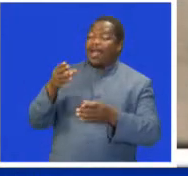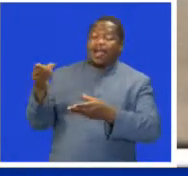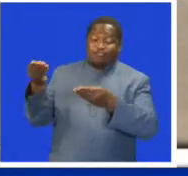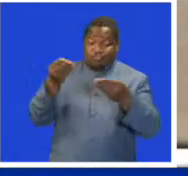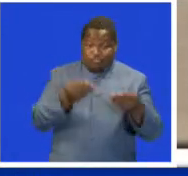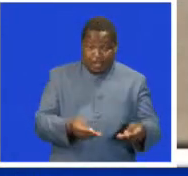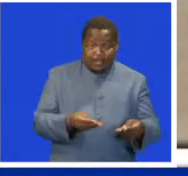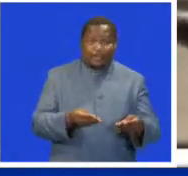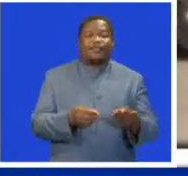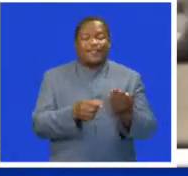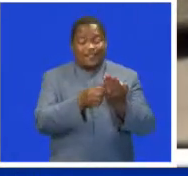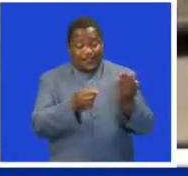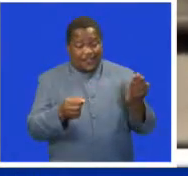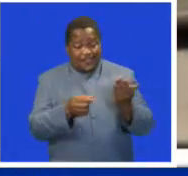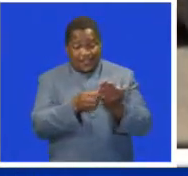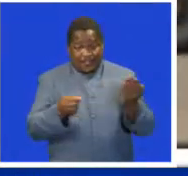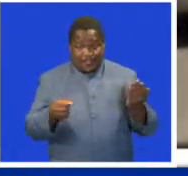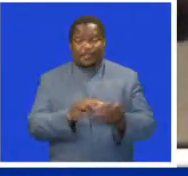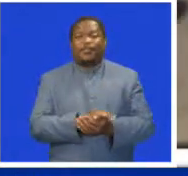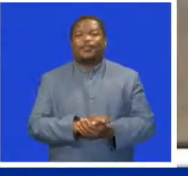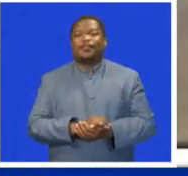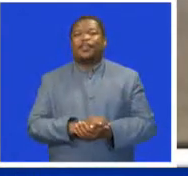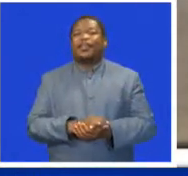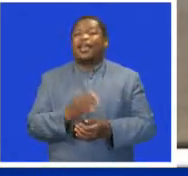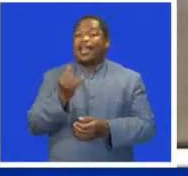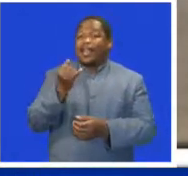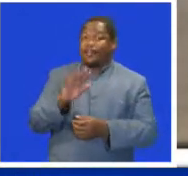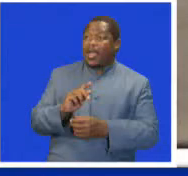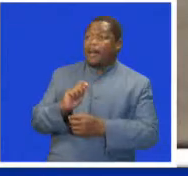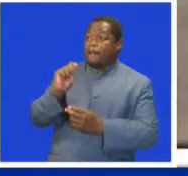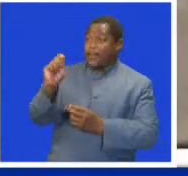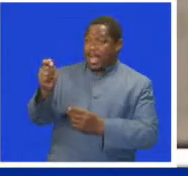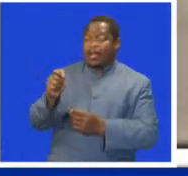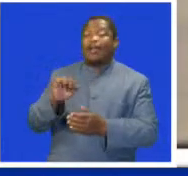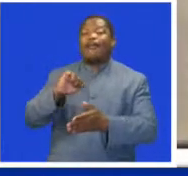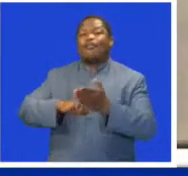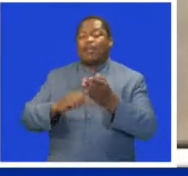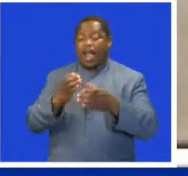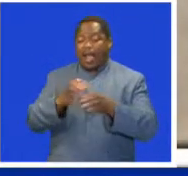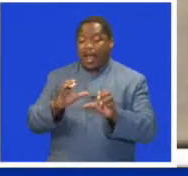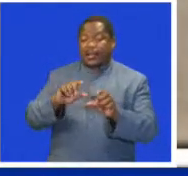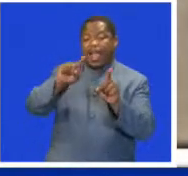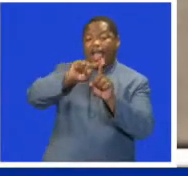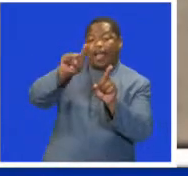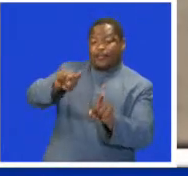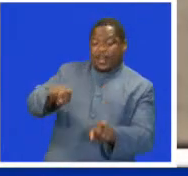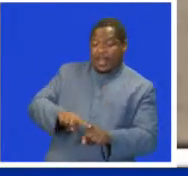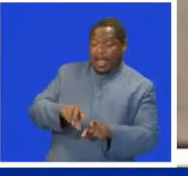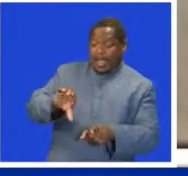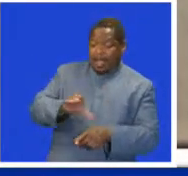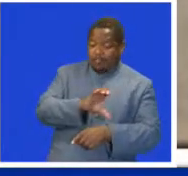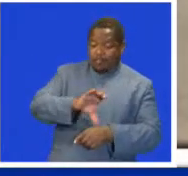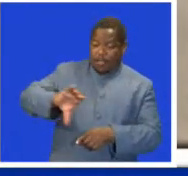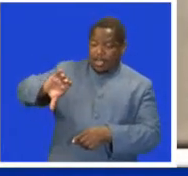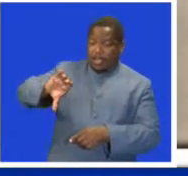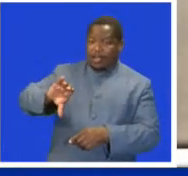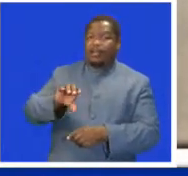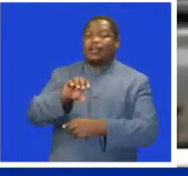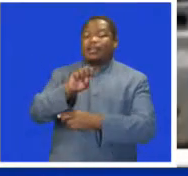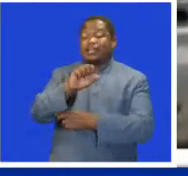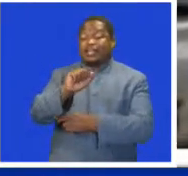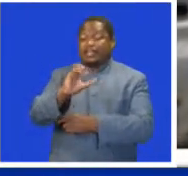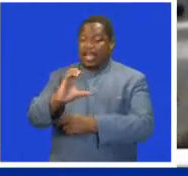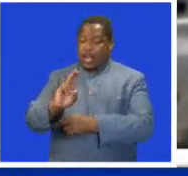indzaba yetimoto letichamuka ngaphandle kwesifundza lesendasi neAfrika iSouthern African